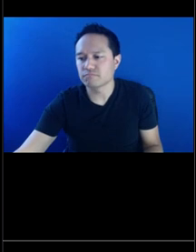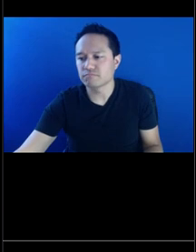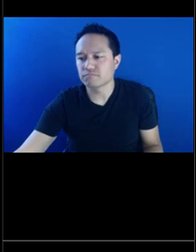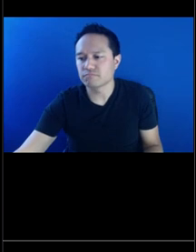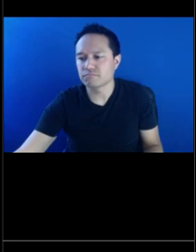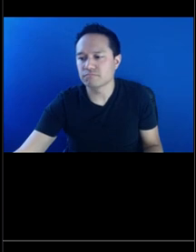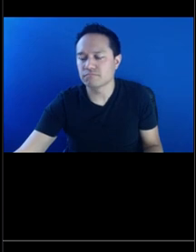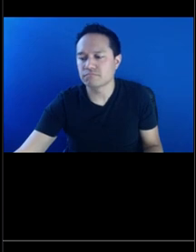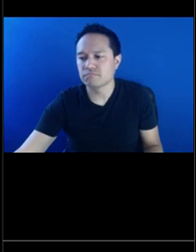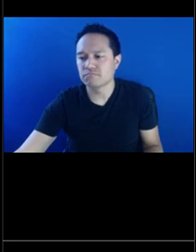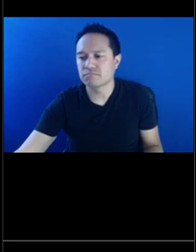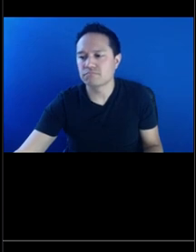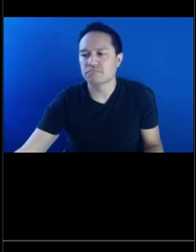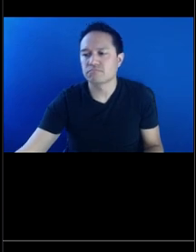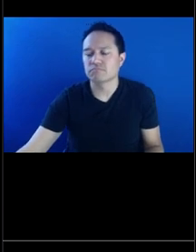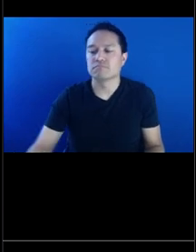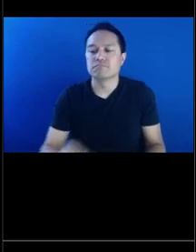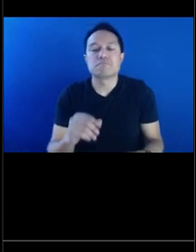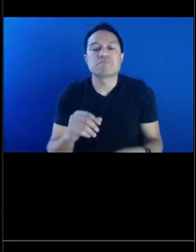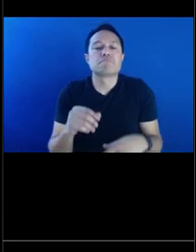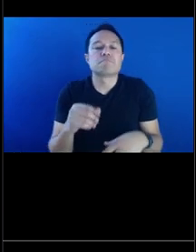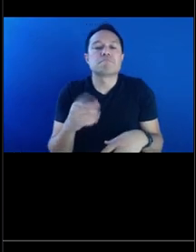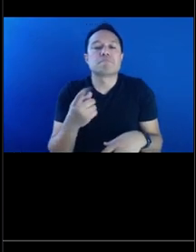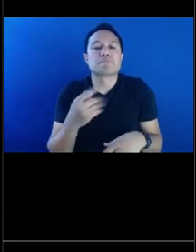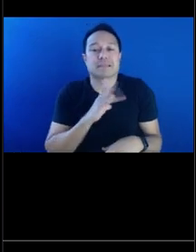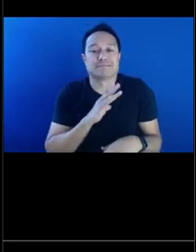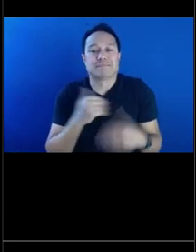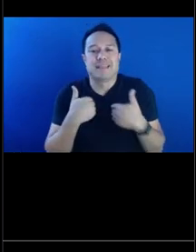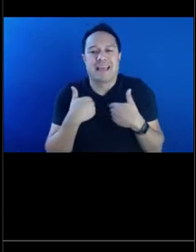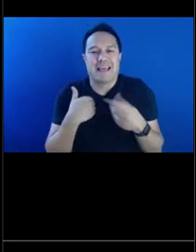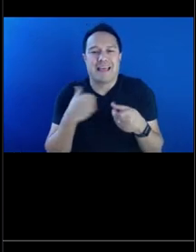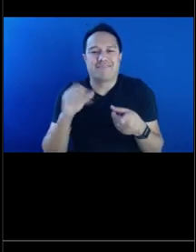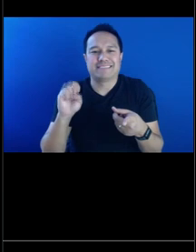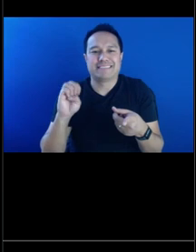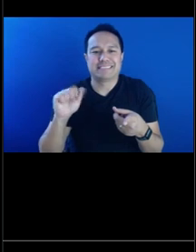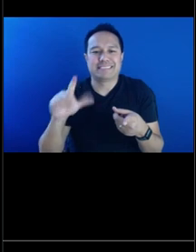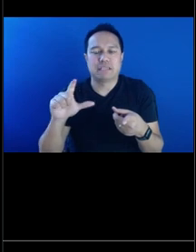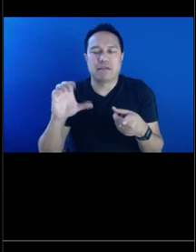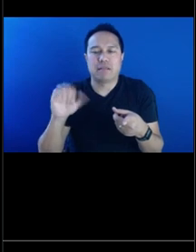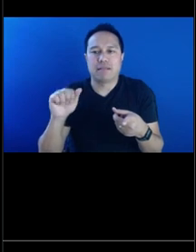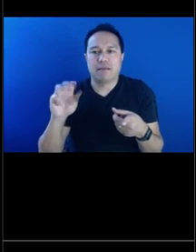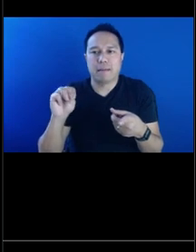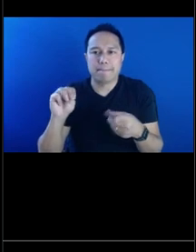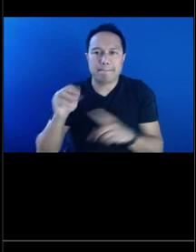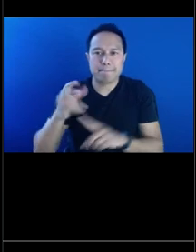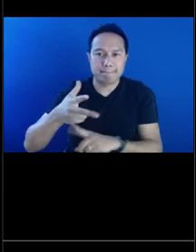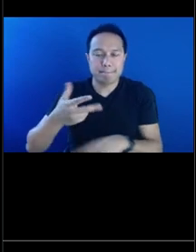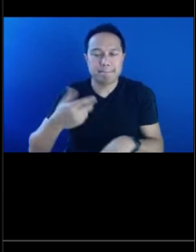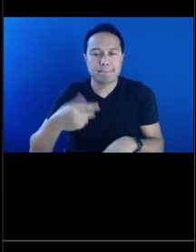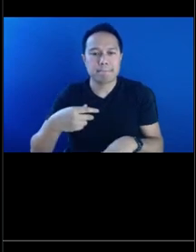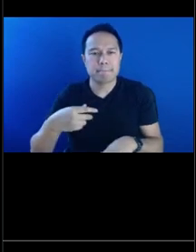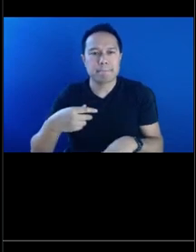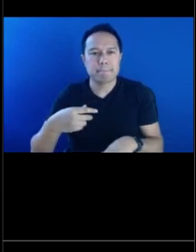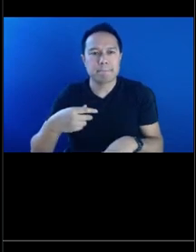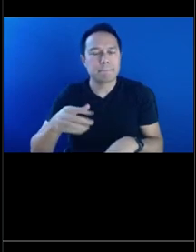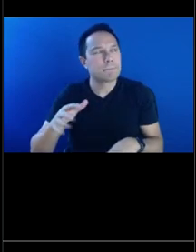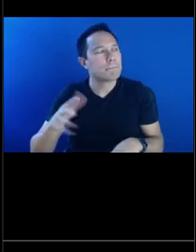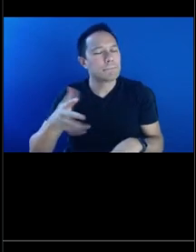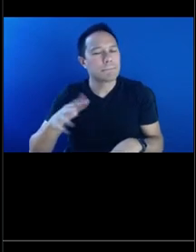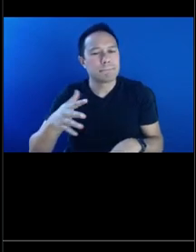this is with some pretty cool instruments that we call seal cams. It's kind of like, and so we call these